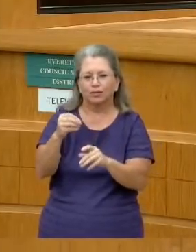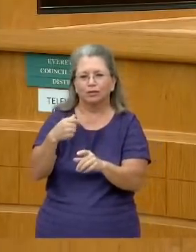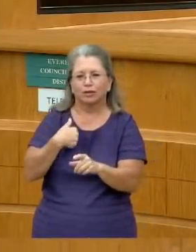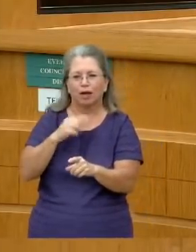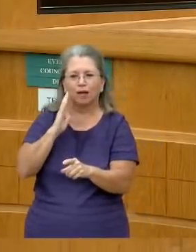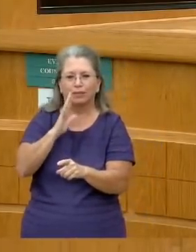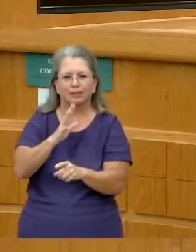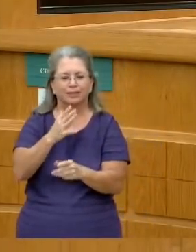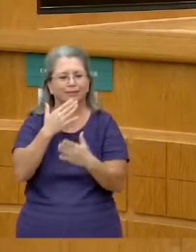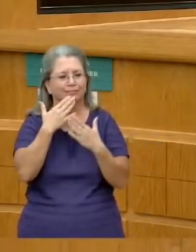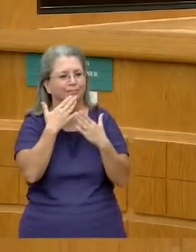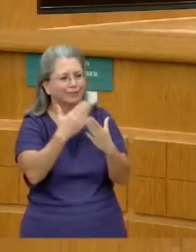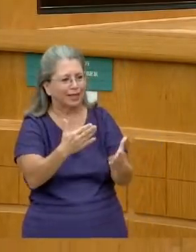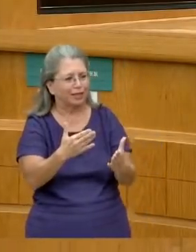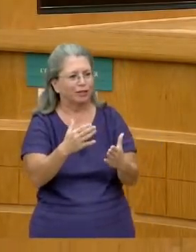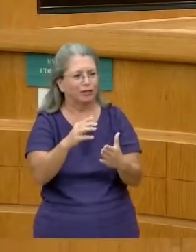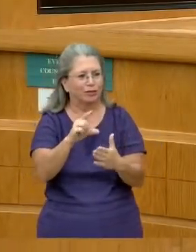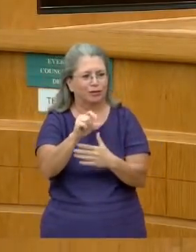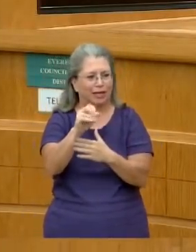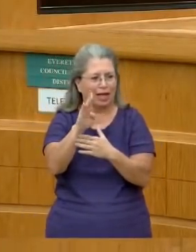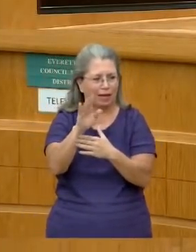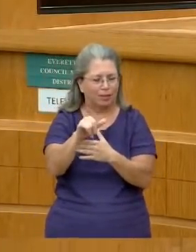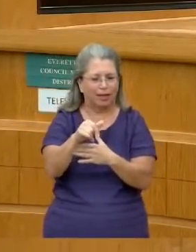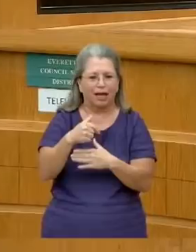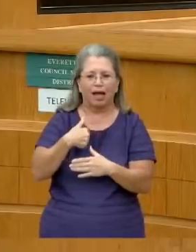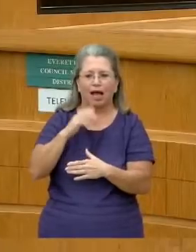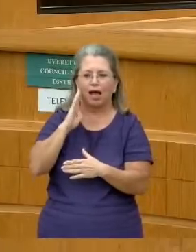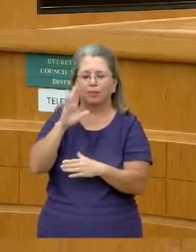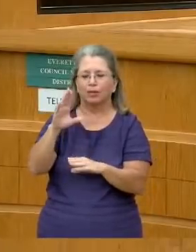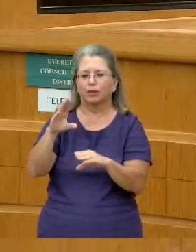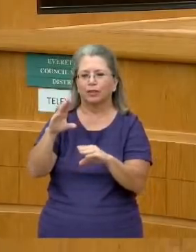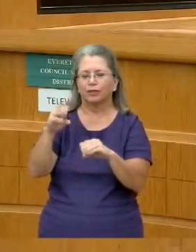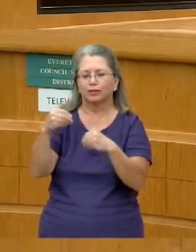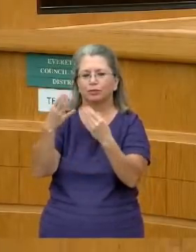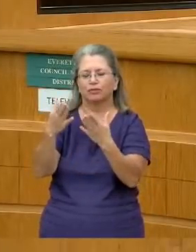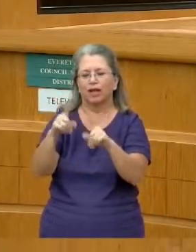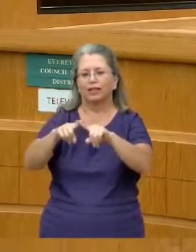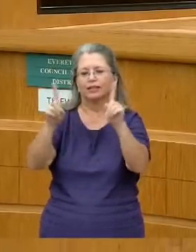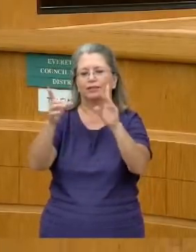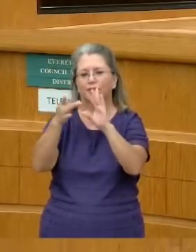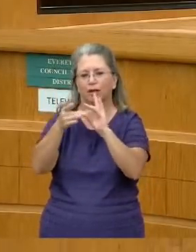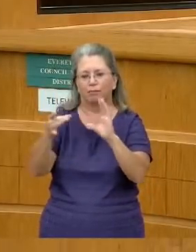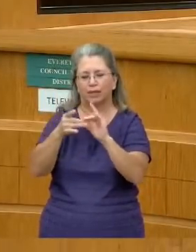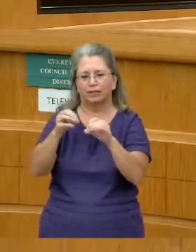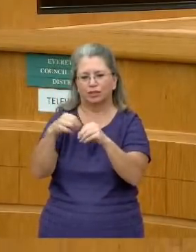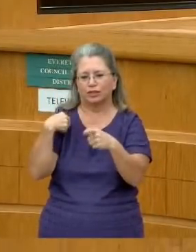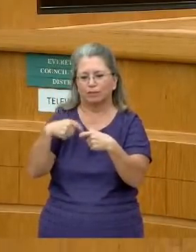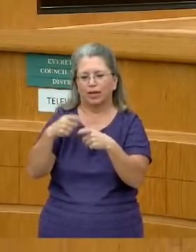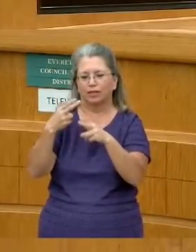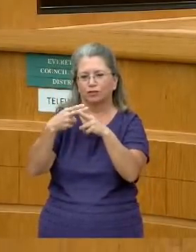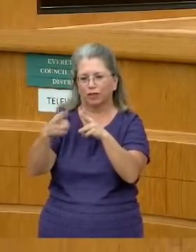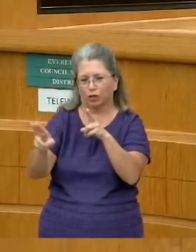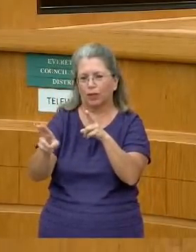permiso, Gaby, I'm going to deliver a different message in Spanish very